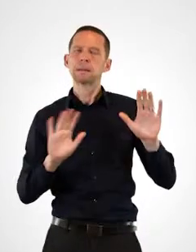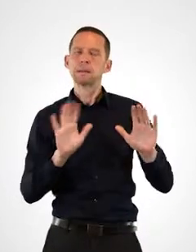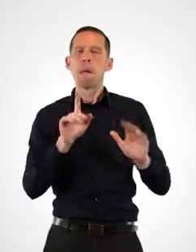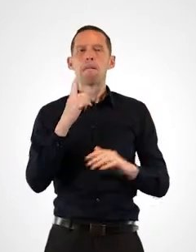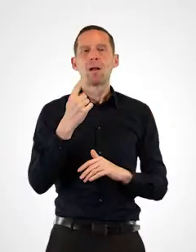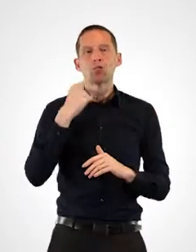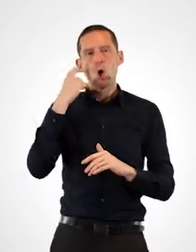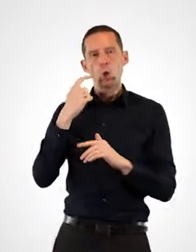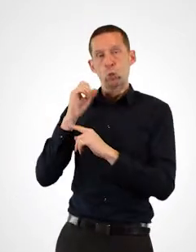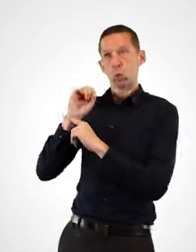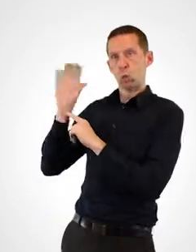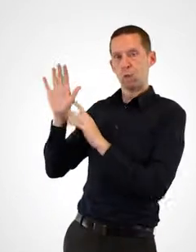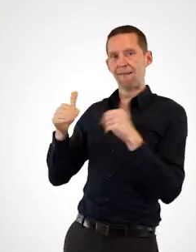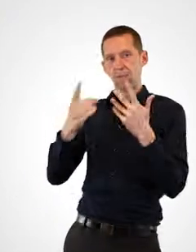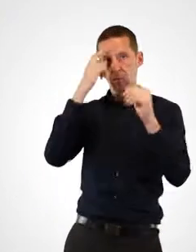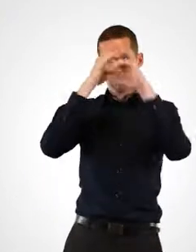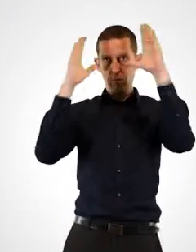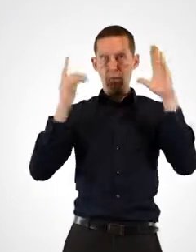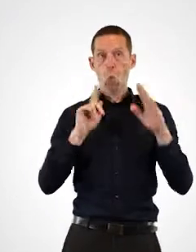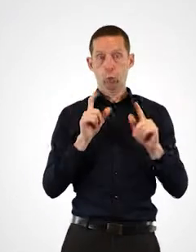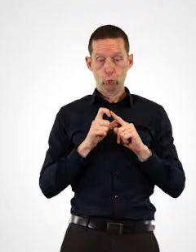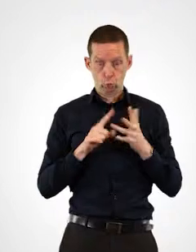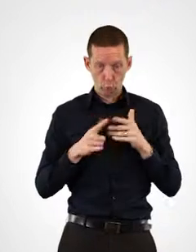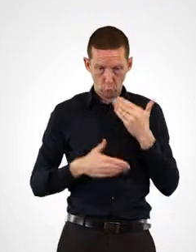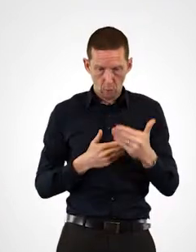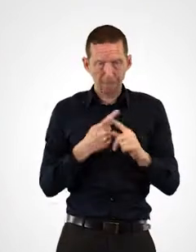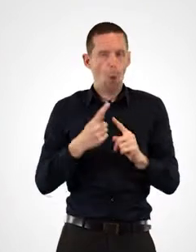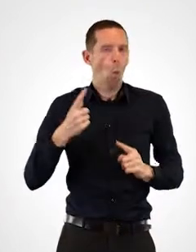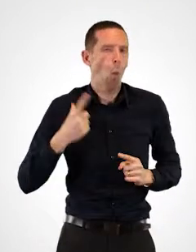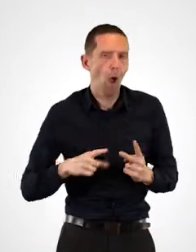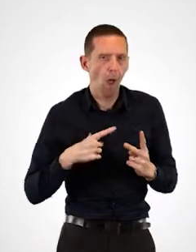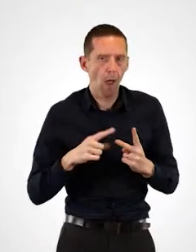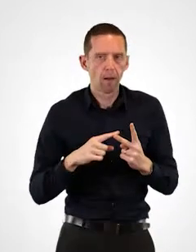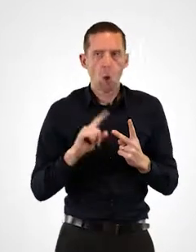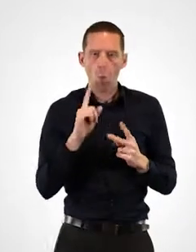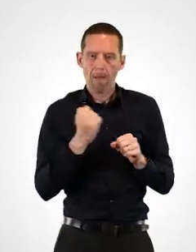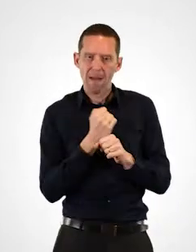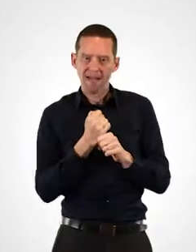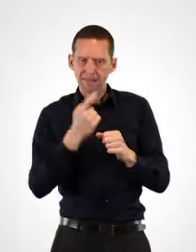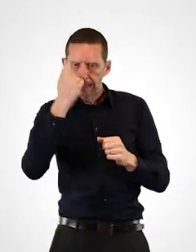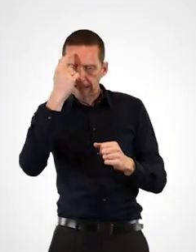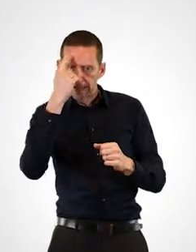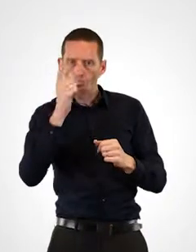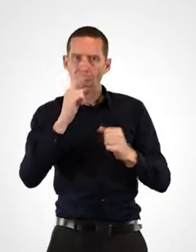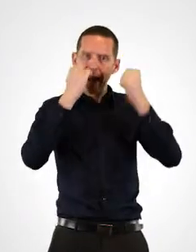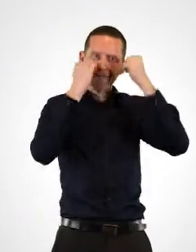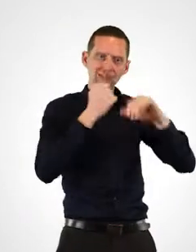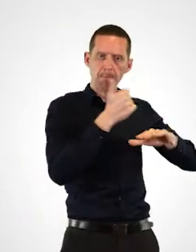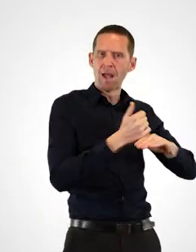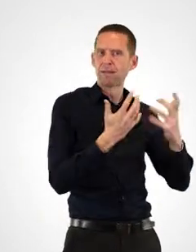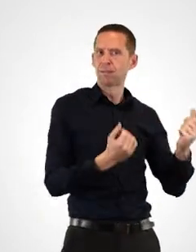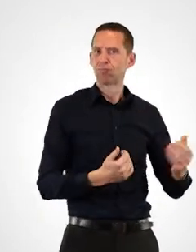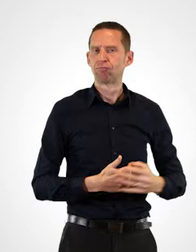trying to present a sense of not only what to do, but why are you doing what you're doing and what makes good sense and what's the evidence base behind